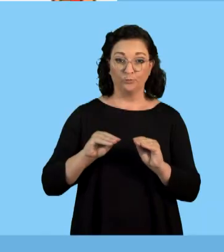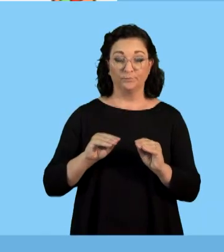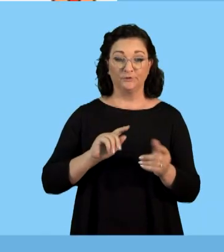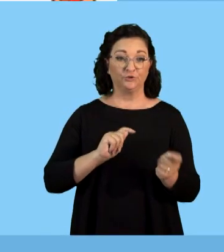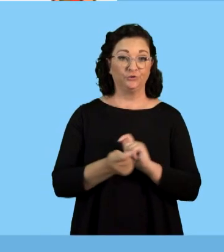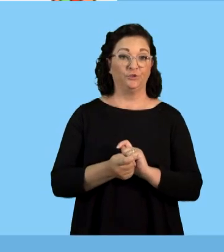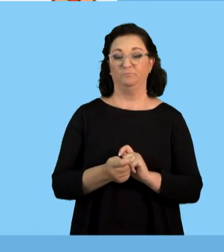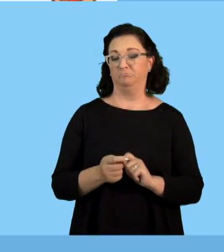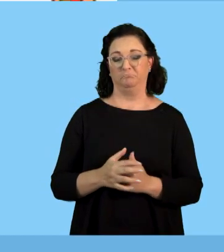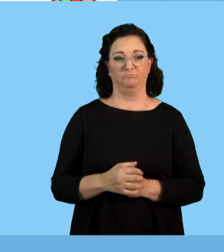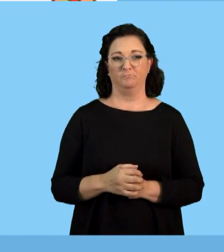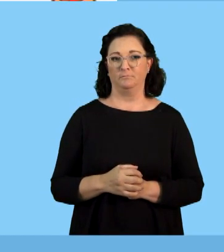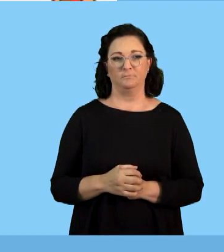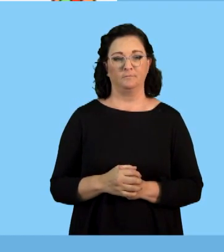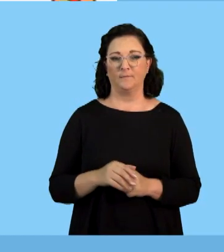add more